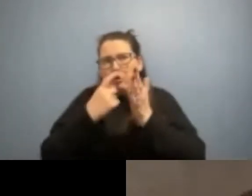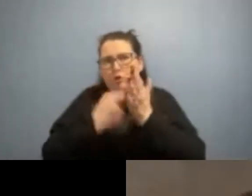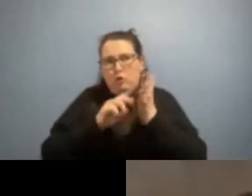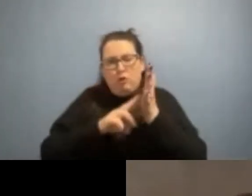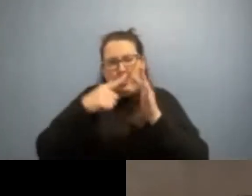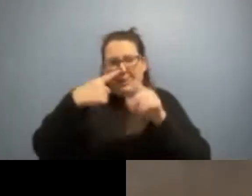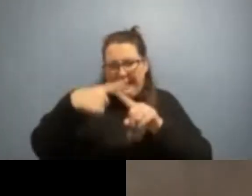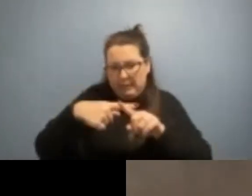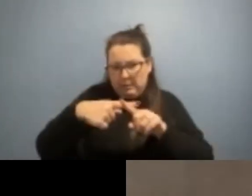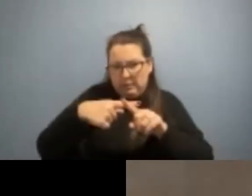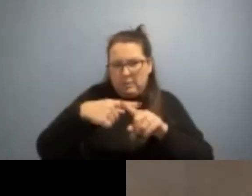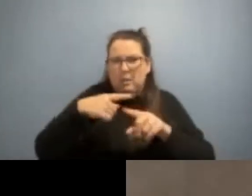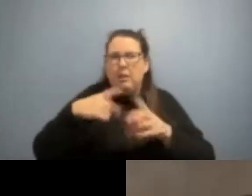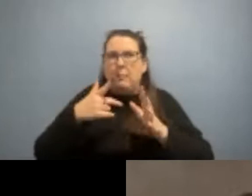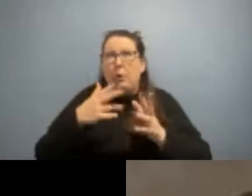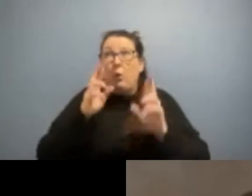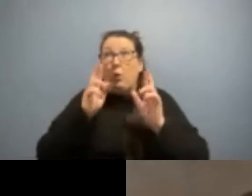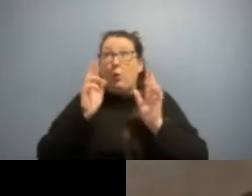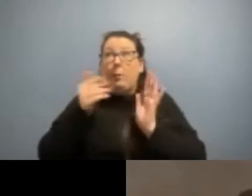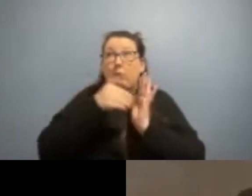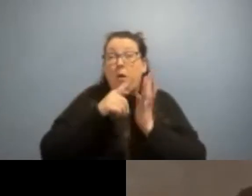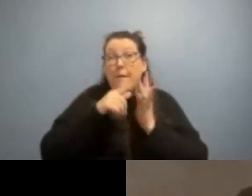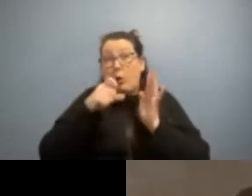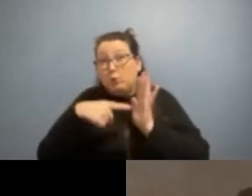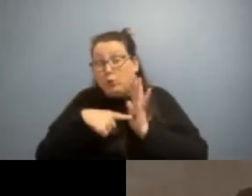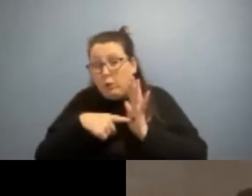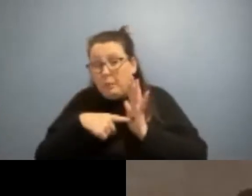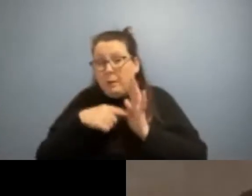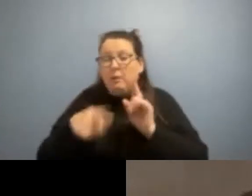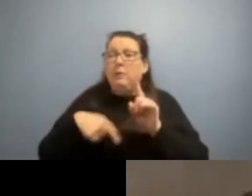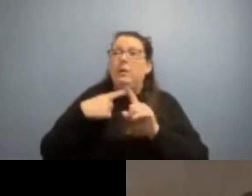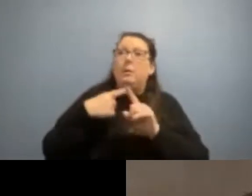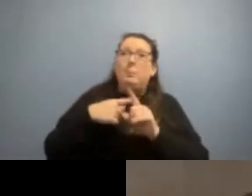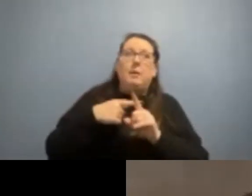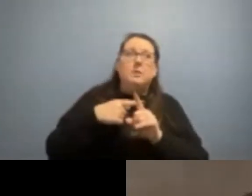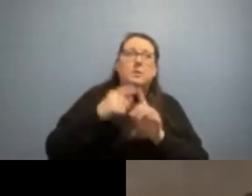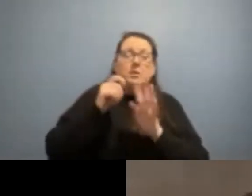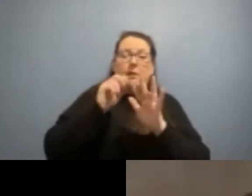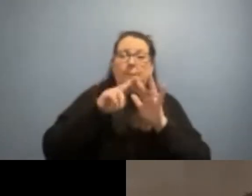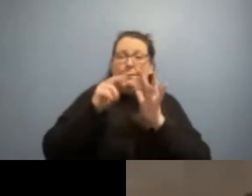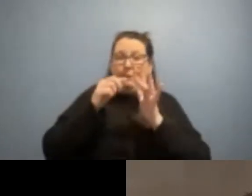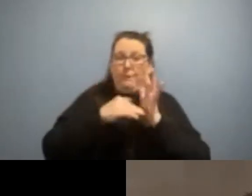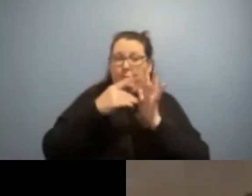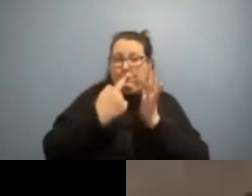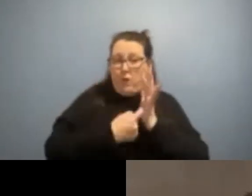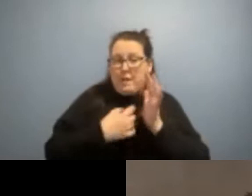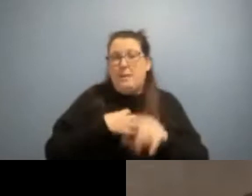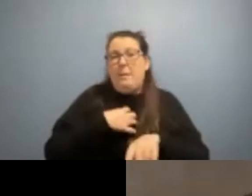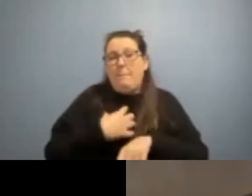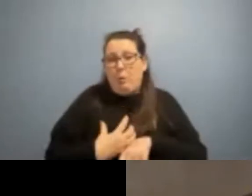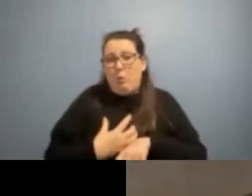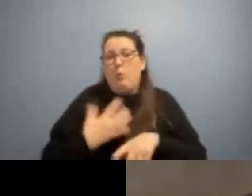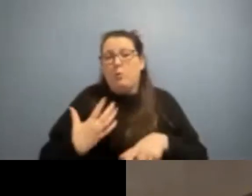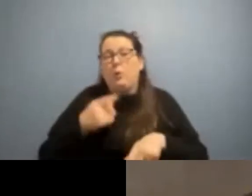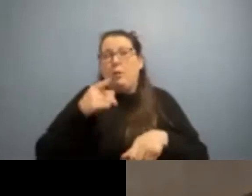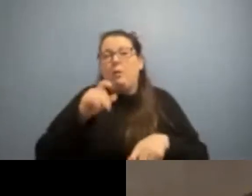of Moderna somewhere in October, and also a larger supply of Pfizer that would then give us abundant supply to then be able to vaccinate people